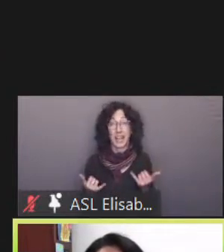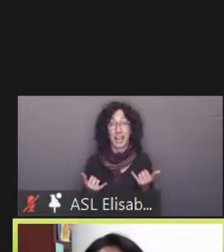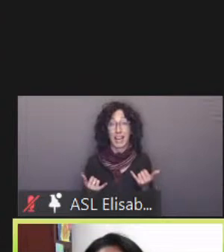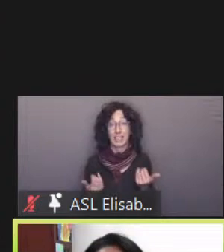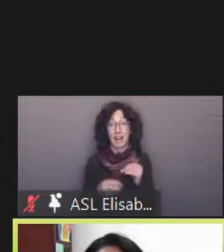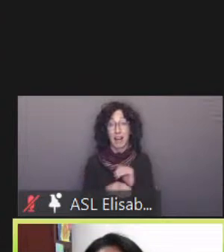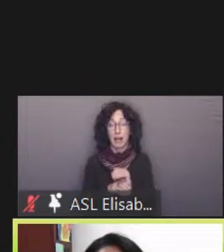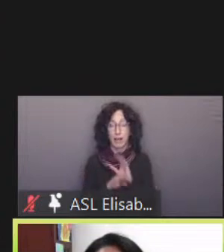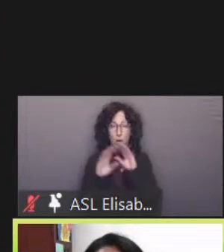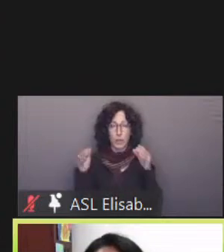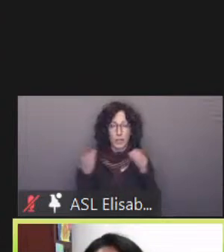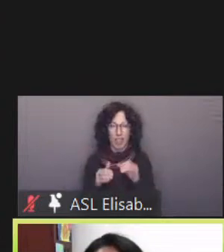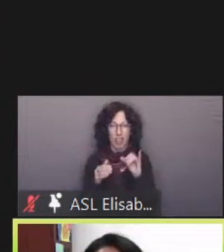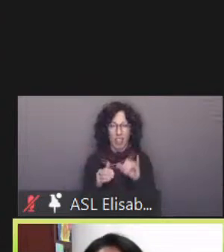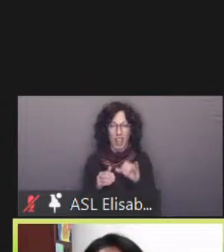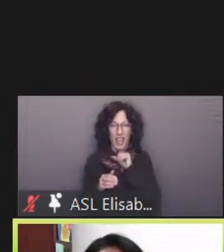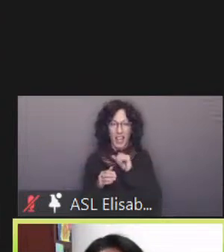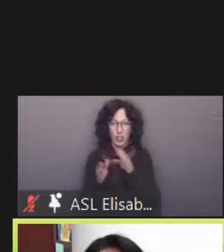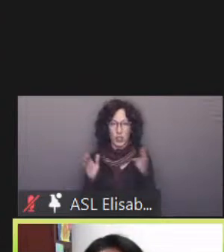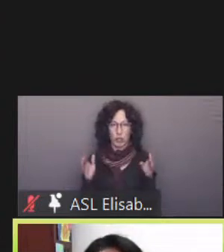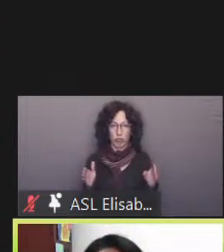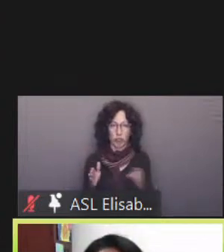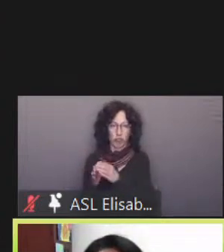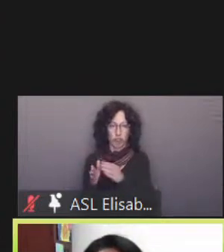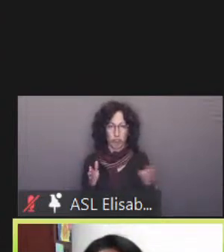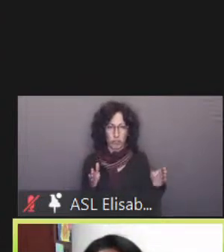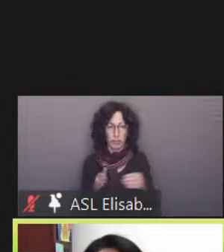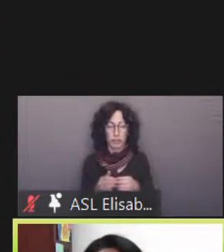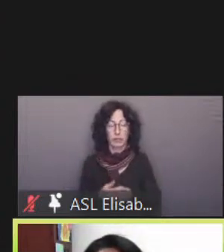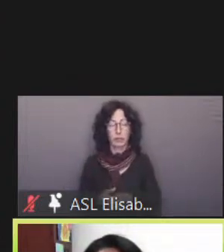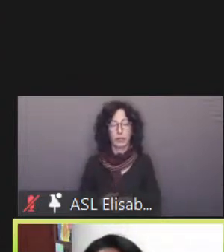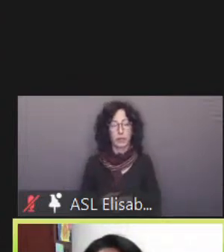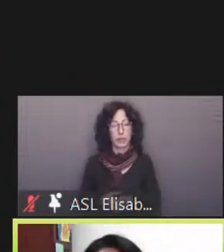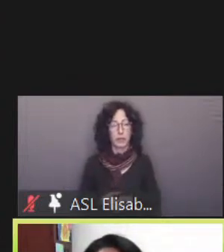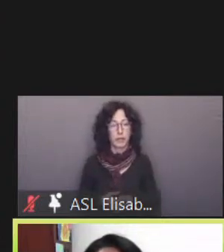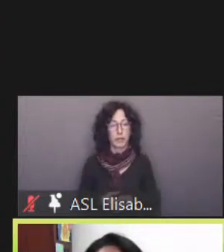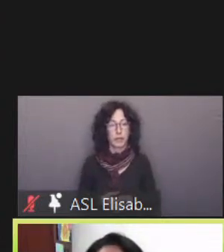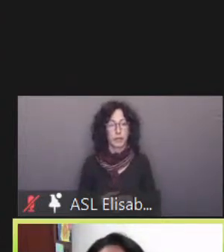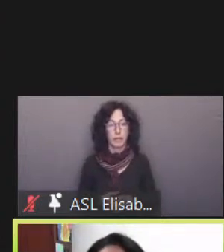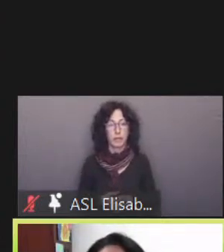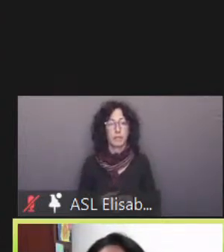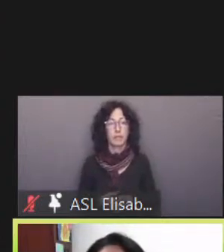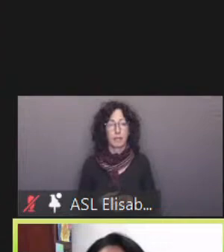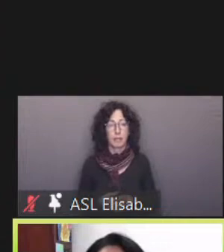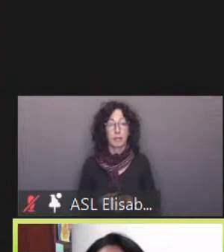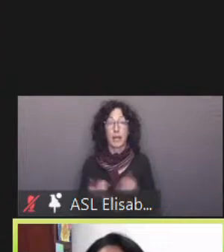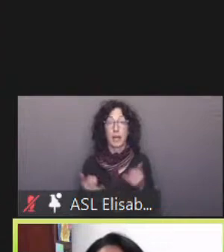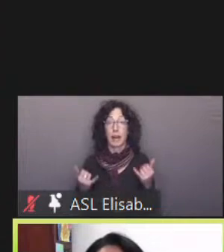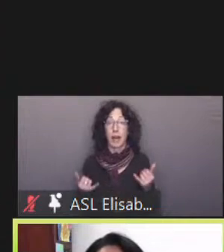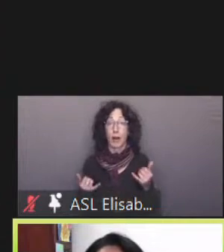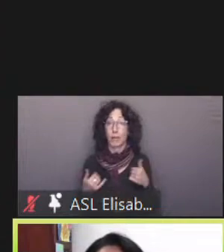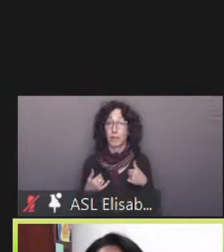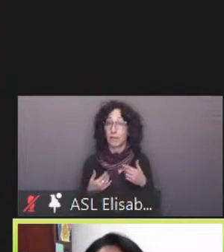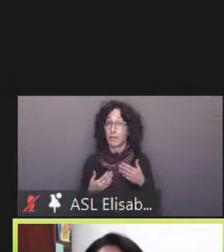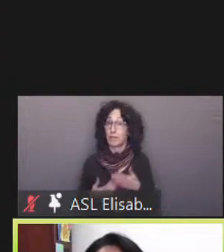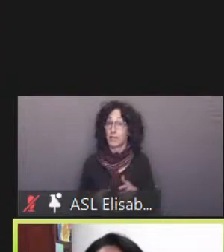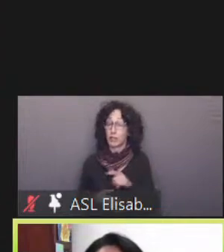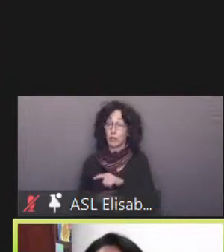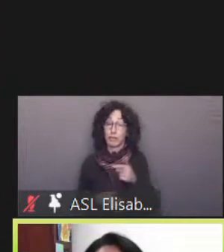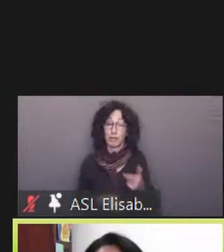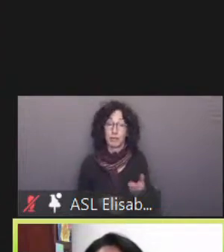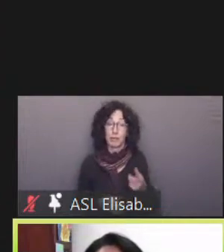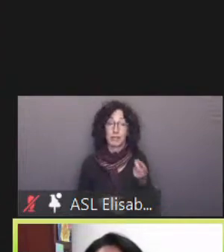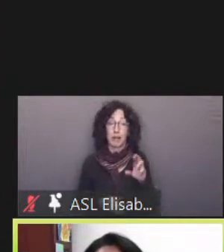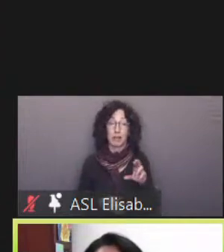answer the questions that you may have. And next slide, please. With that, I'll turn it over to Dr.